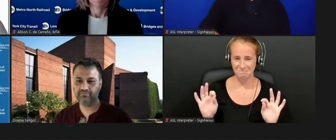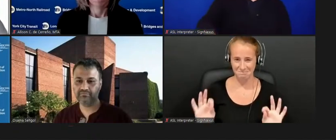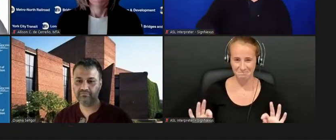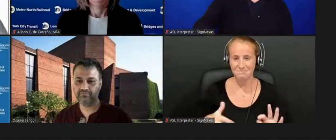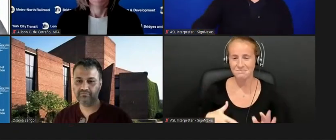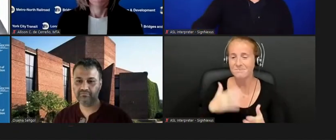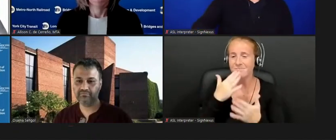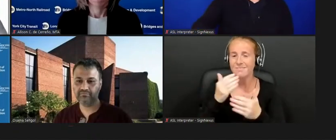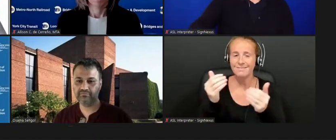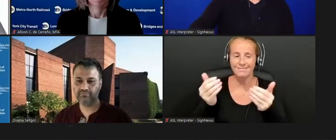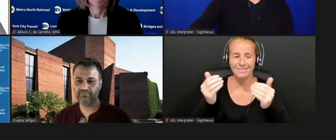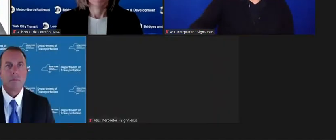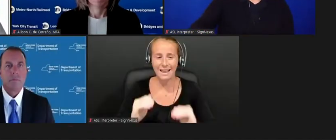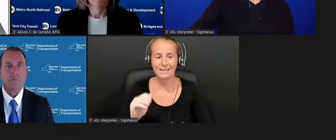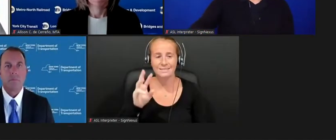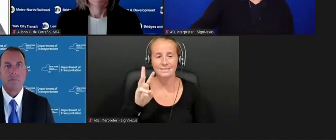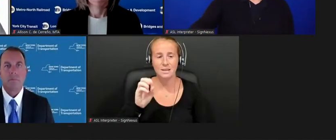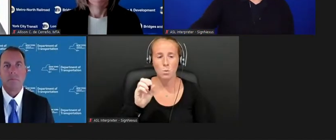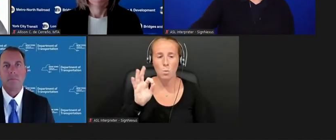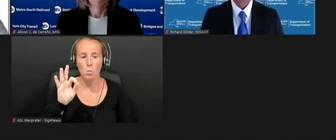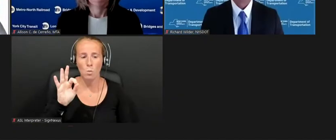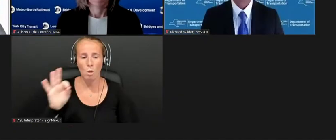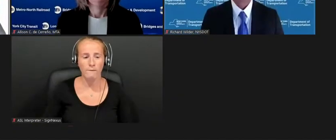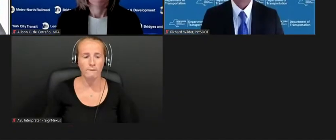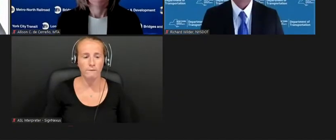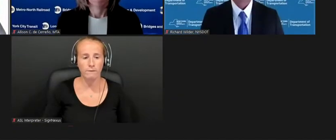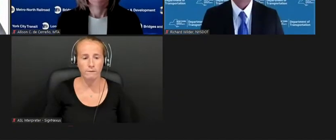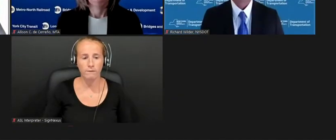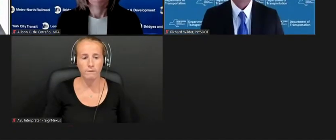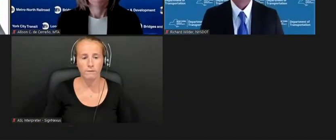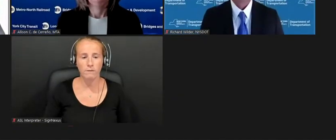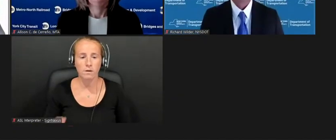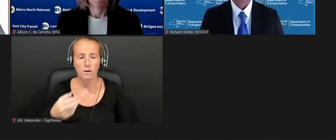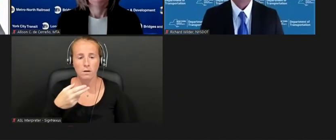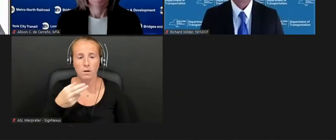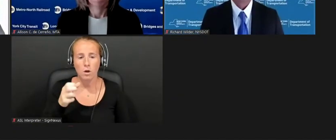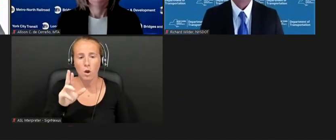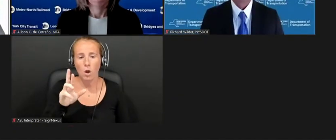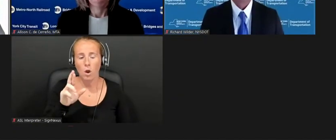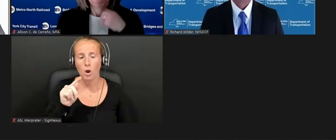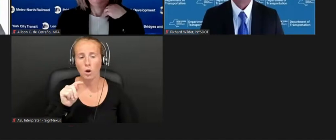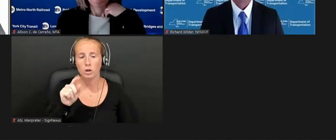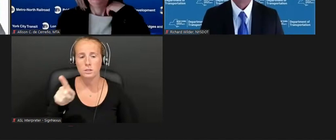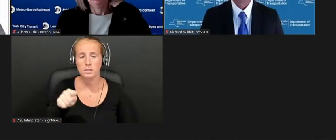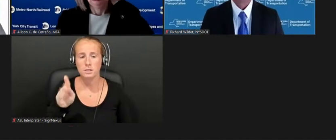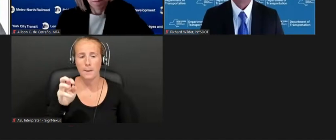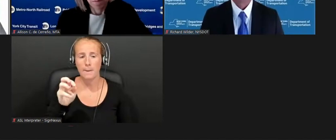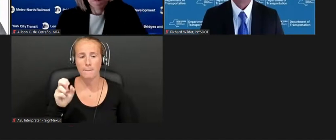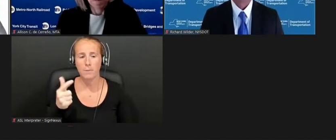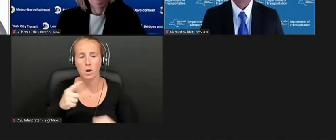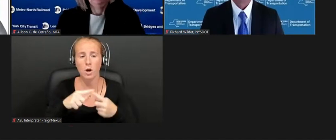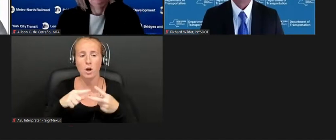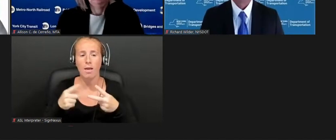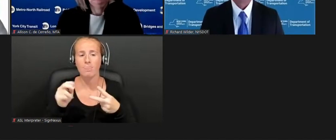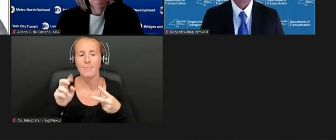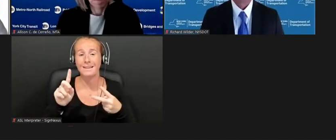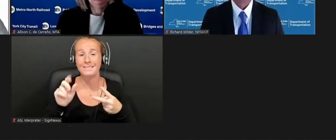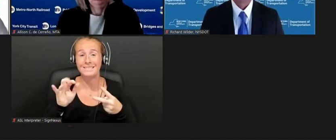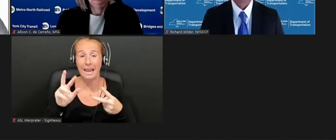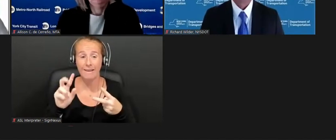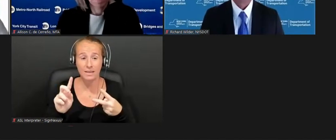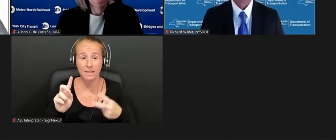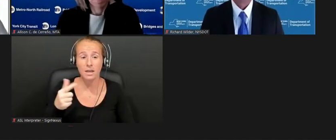Wolf Herzberg followed by our 250th fifth speaker David Gilda Rubio